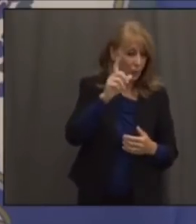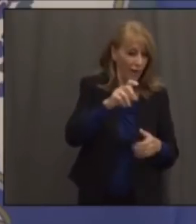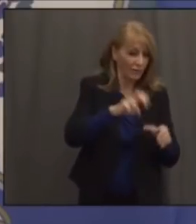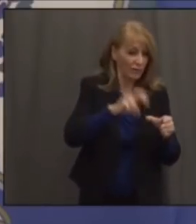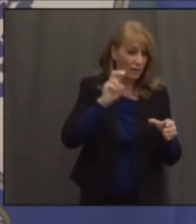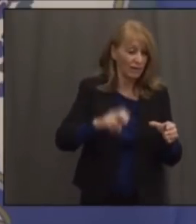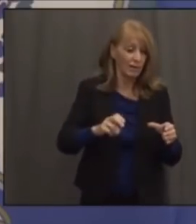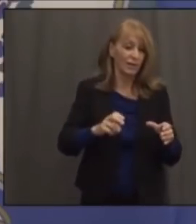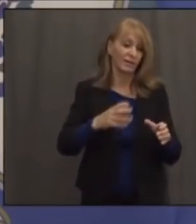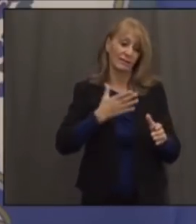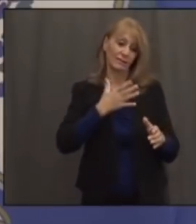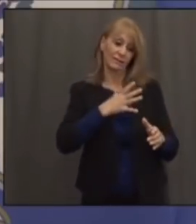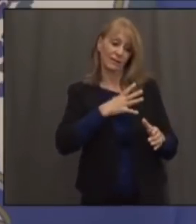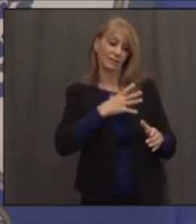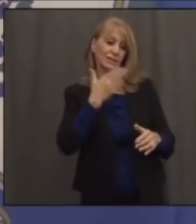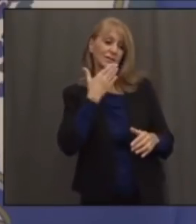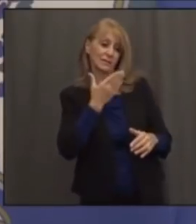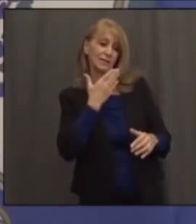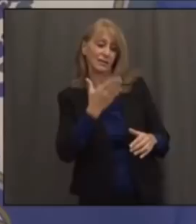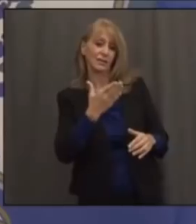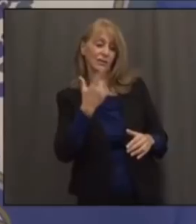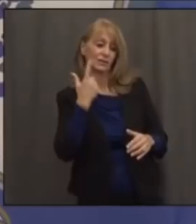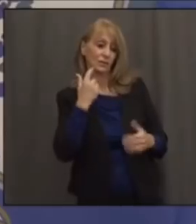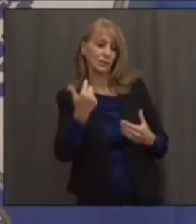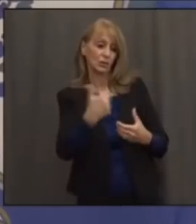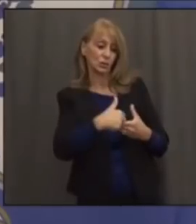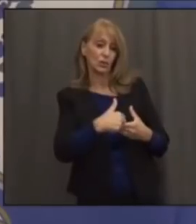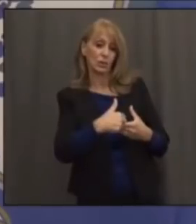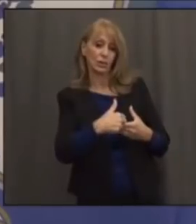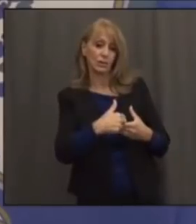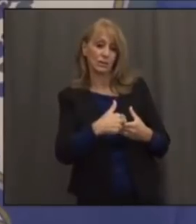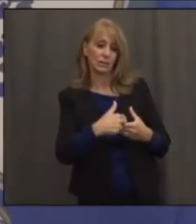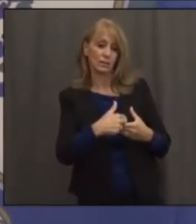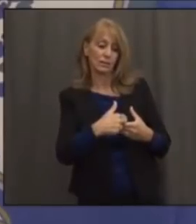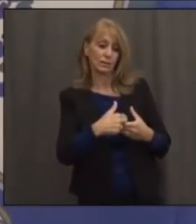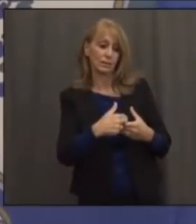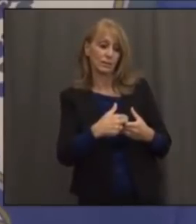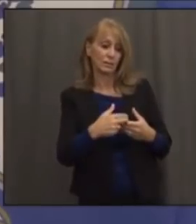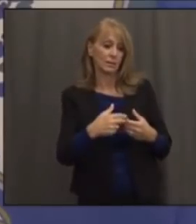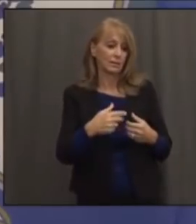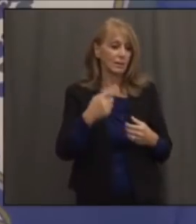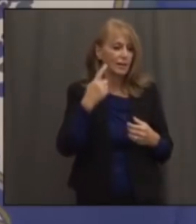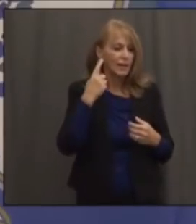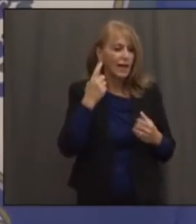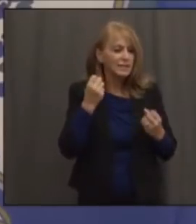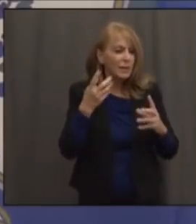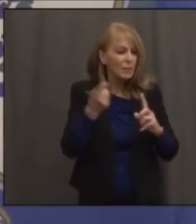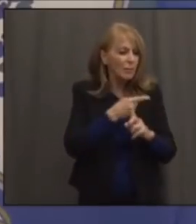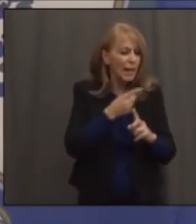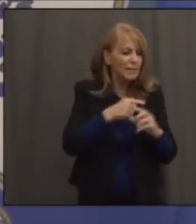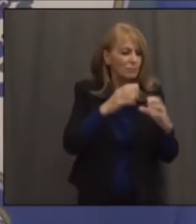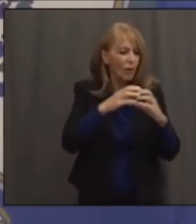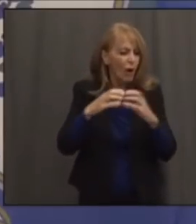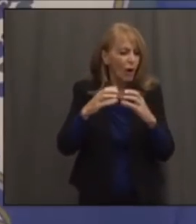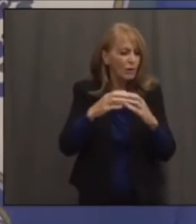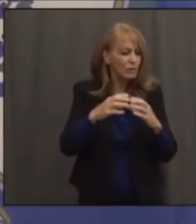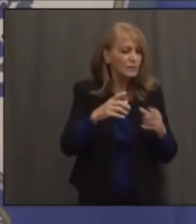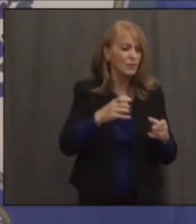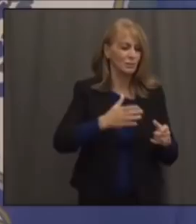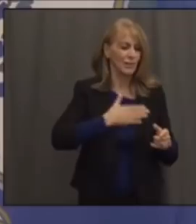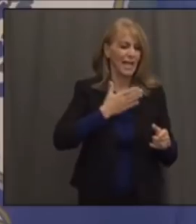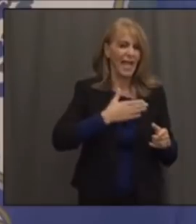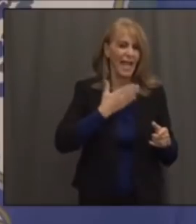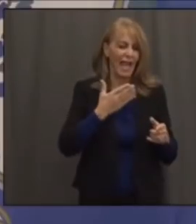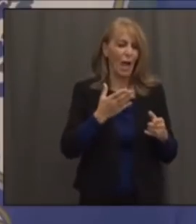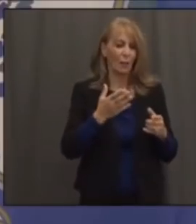I appreciate your time here. I thought you loved cricket. I see a lot of baseballs back there. You must be happy that part of reopening includes